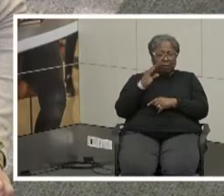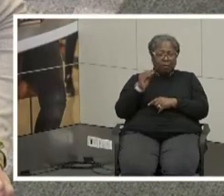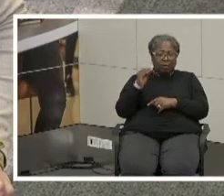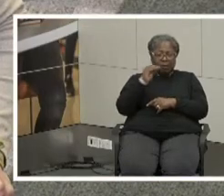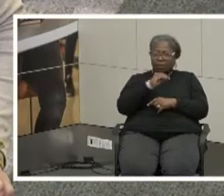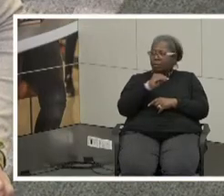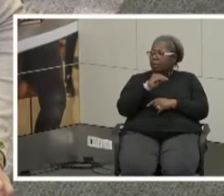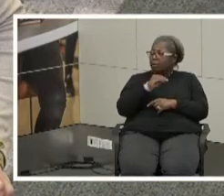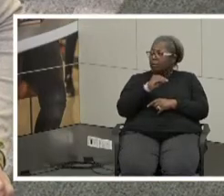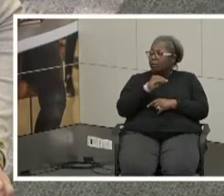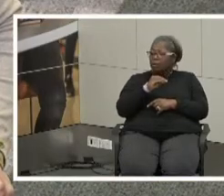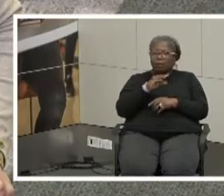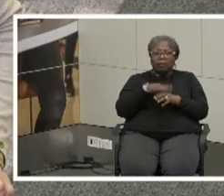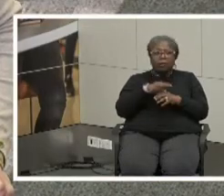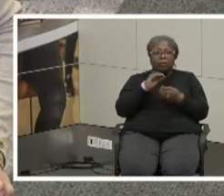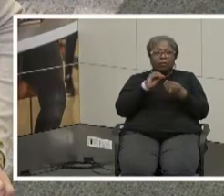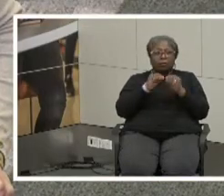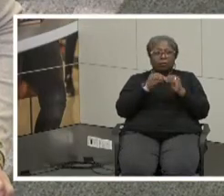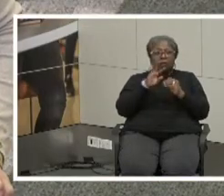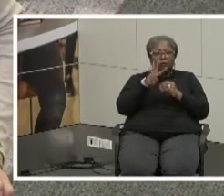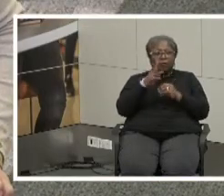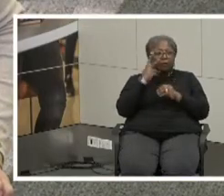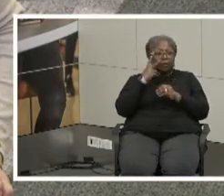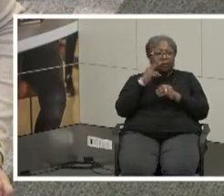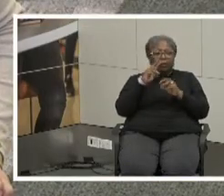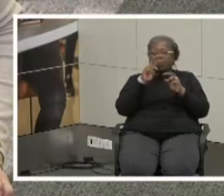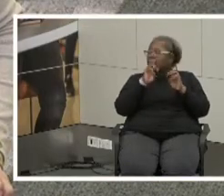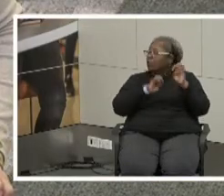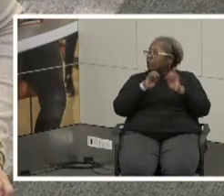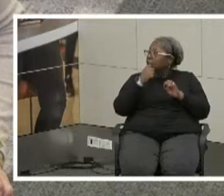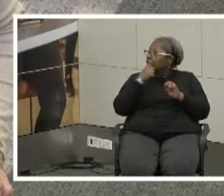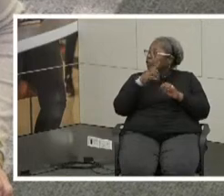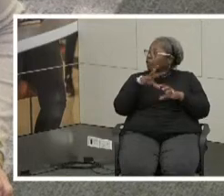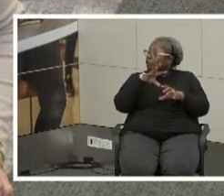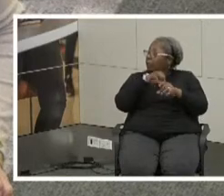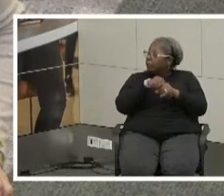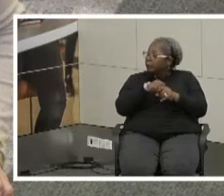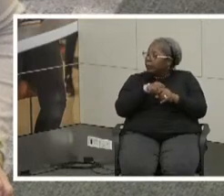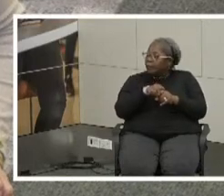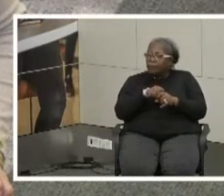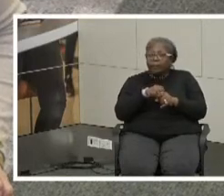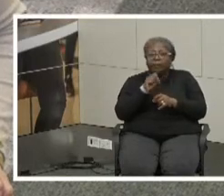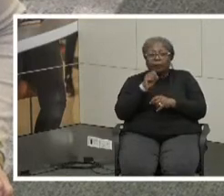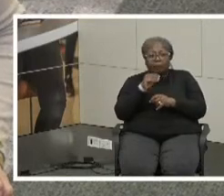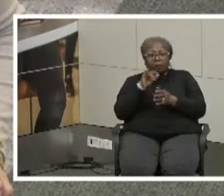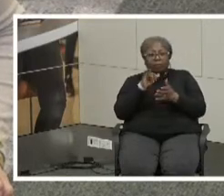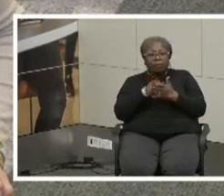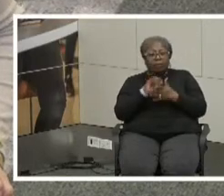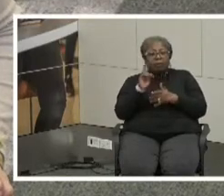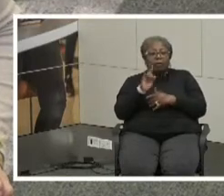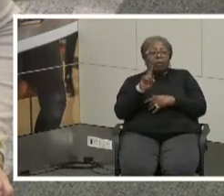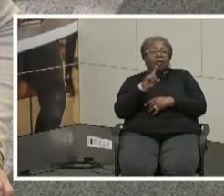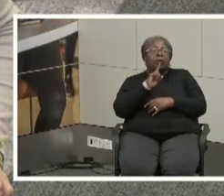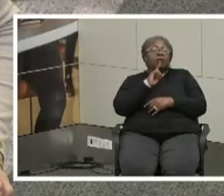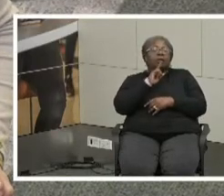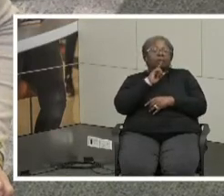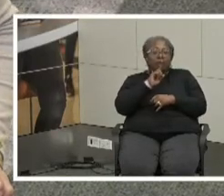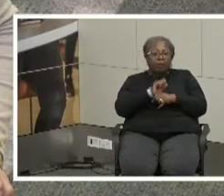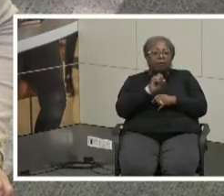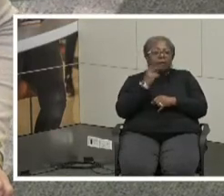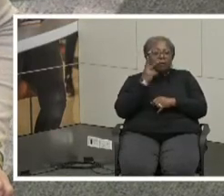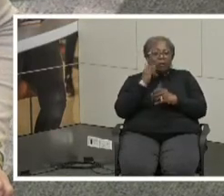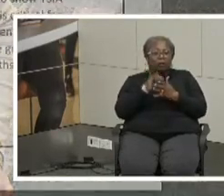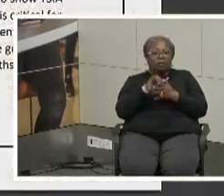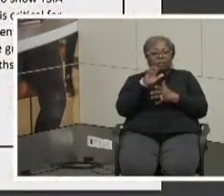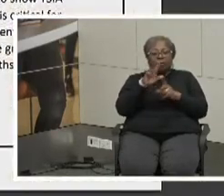this slide really quick on figure four you see assessment participation um so here is where you actually see that of